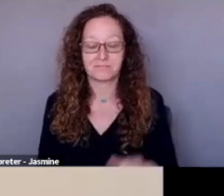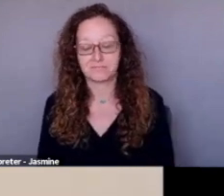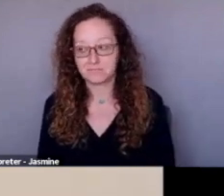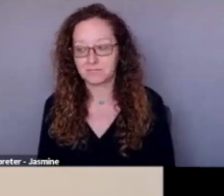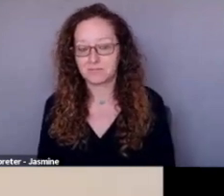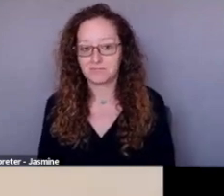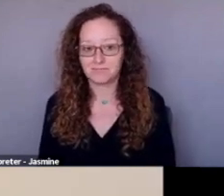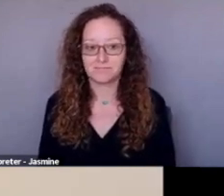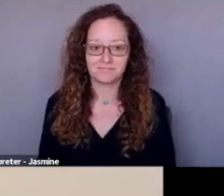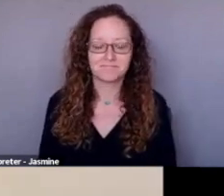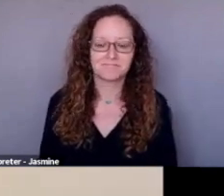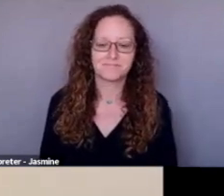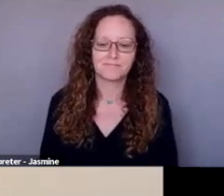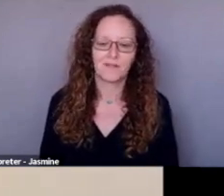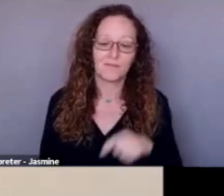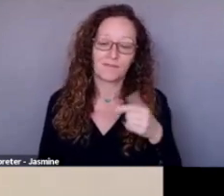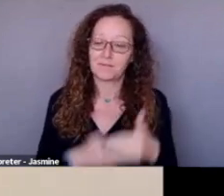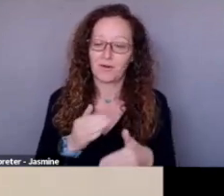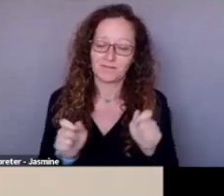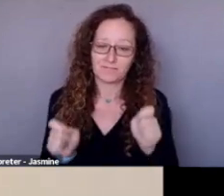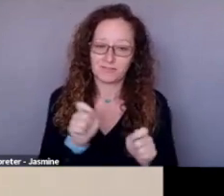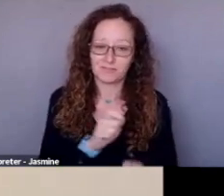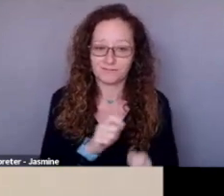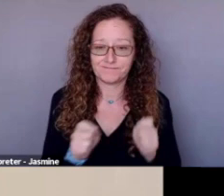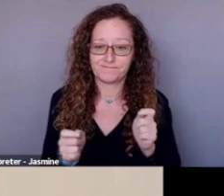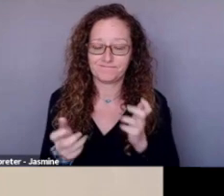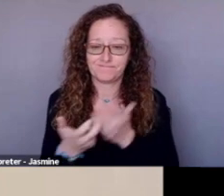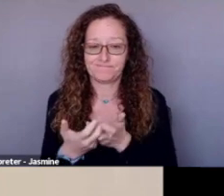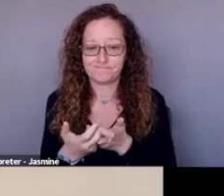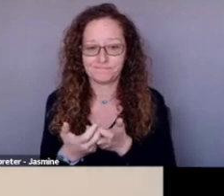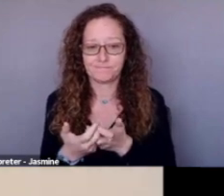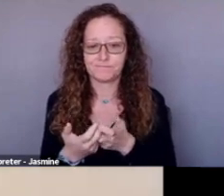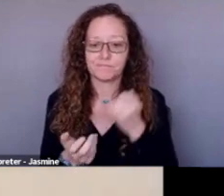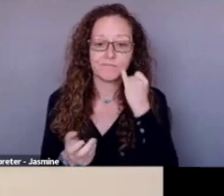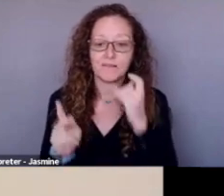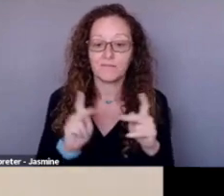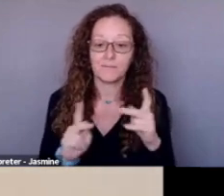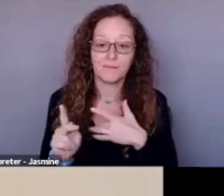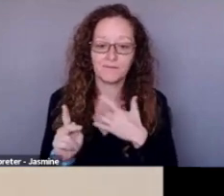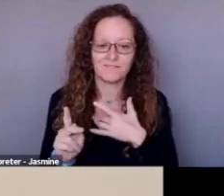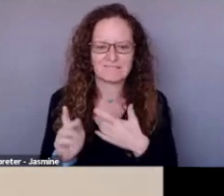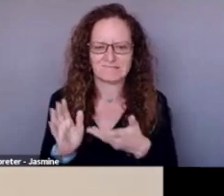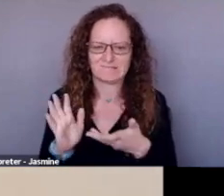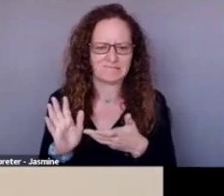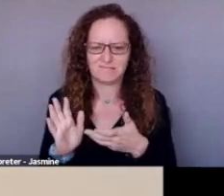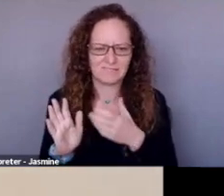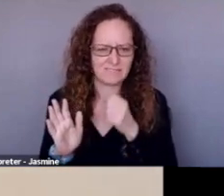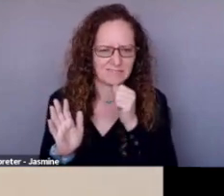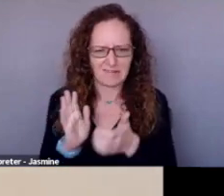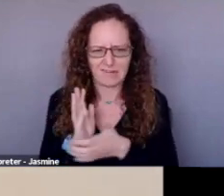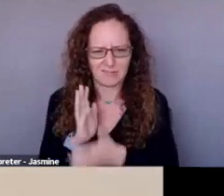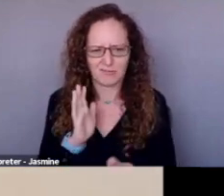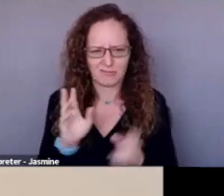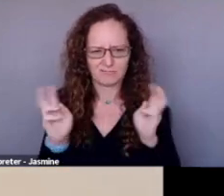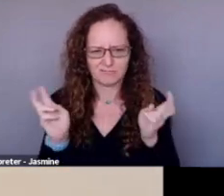you can adjust this for people that feel they're not good at drawing